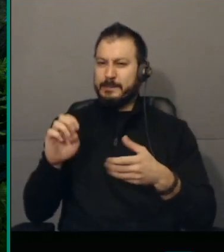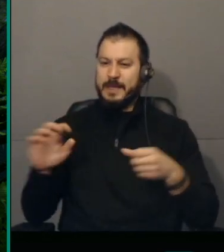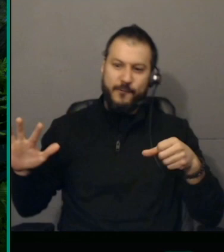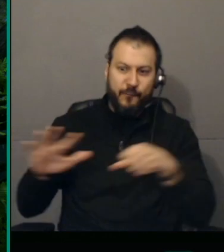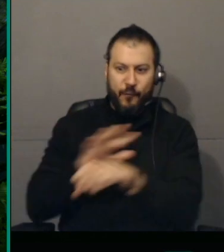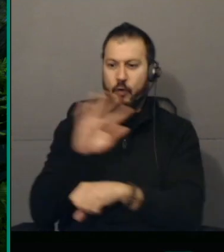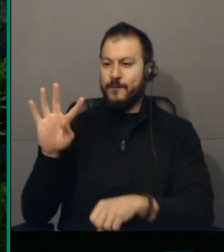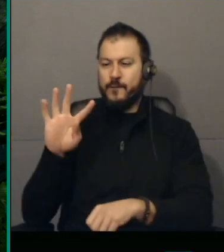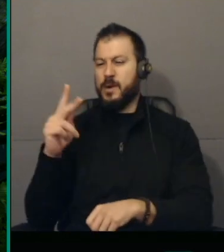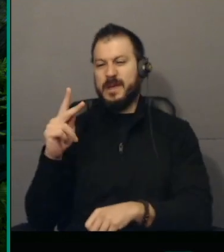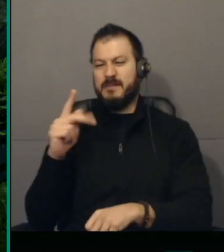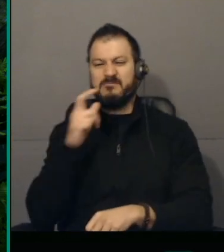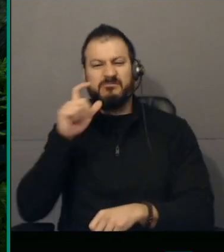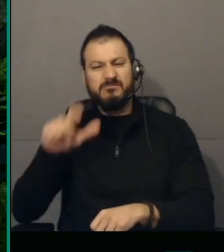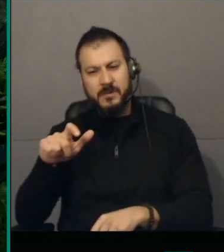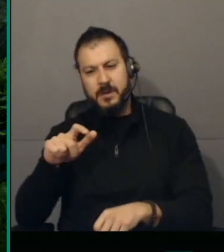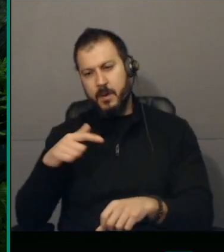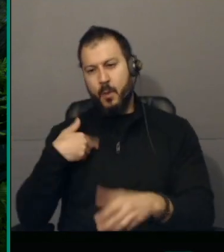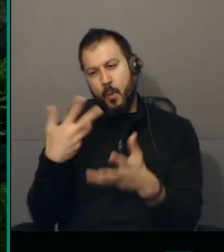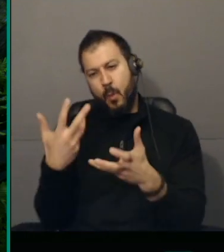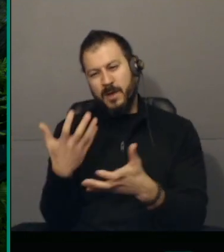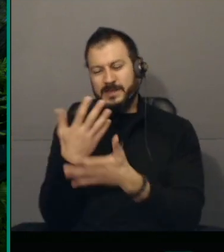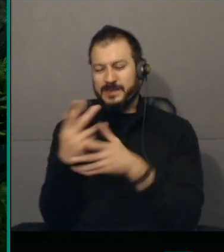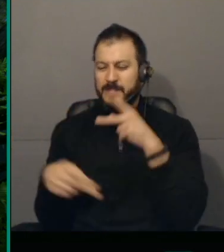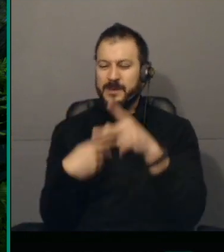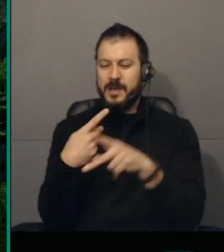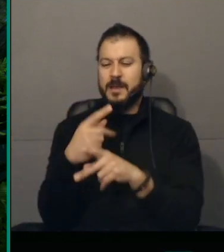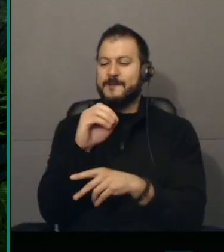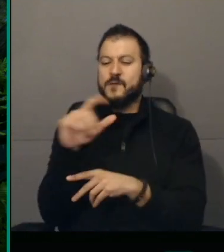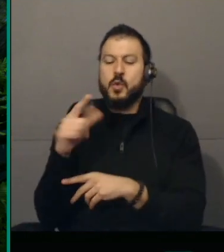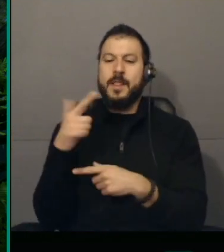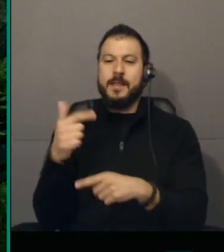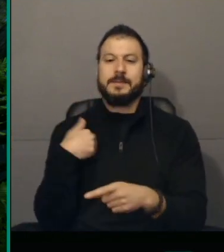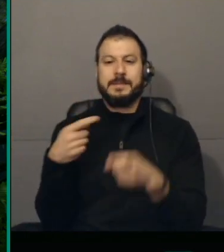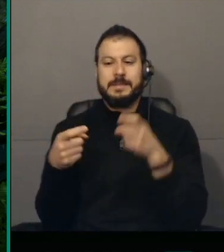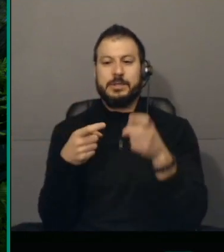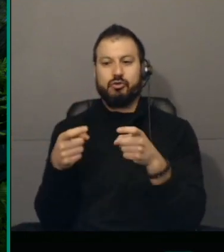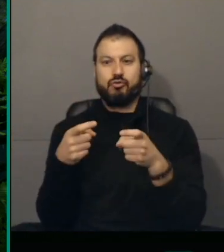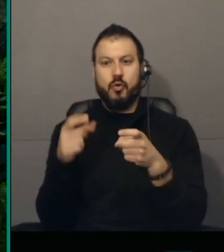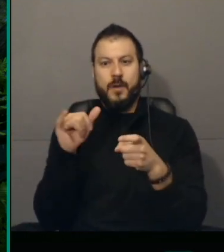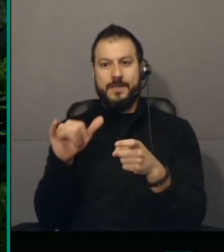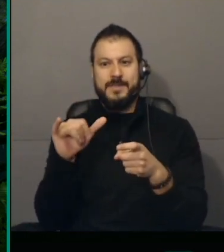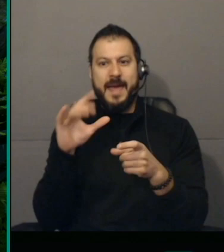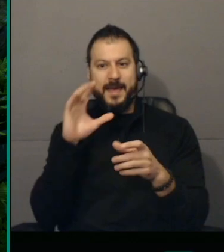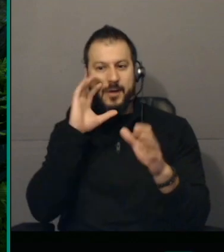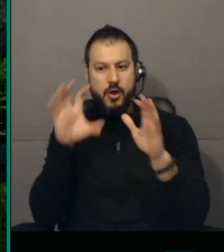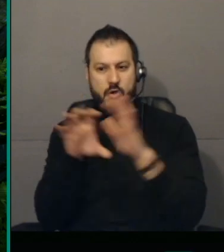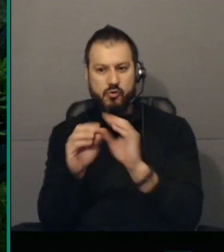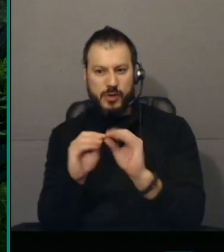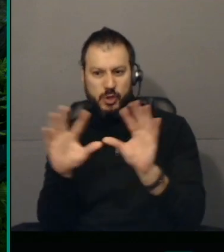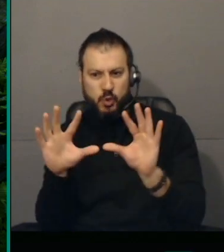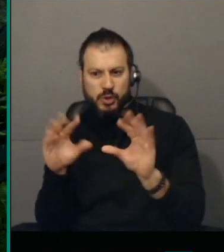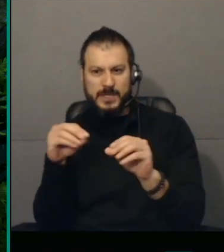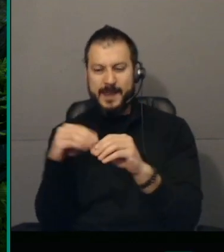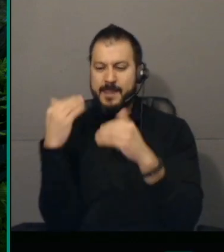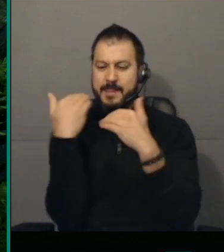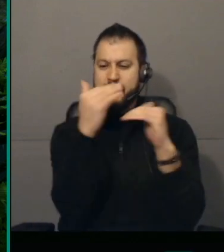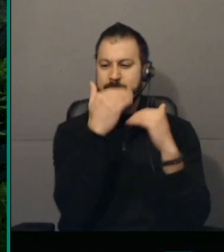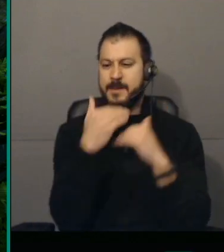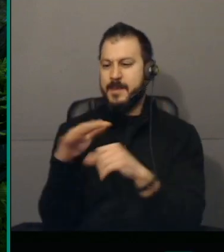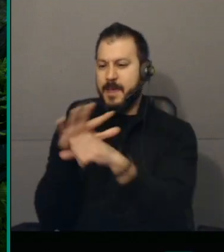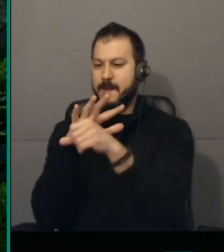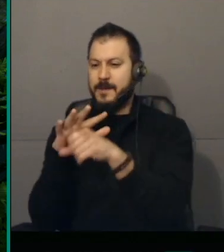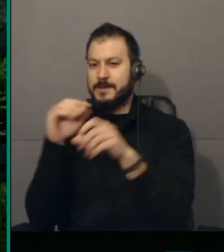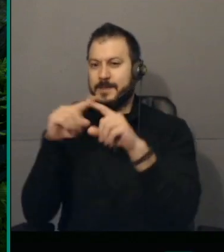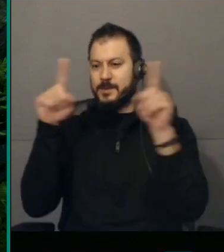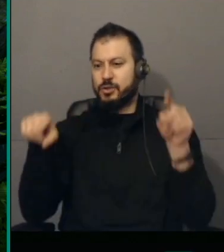at full 4K. What we really want is some kind of tool that lets us control resolution, but in very limited areas of the screen,